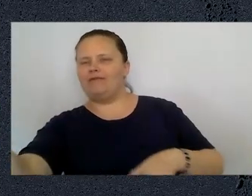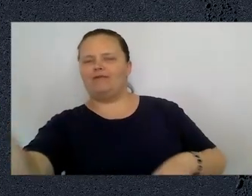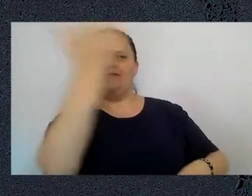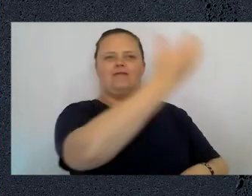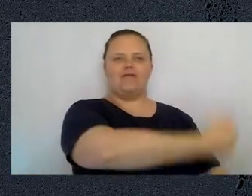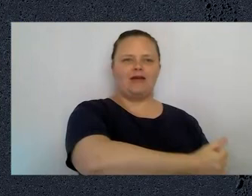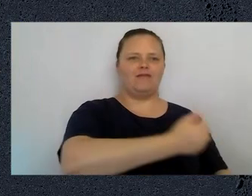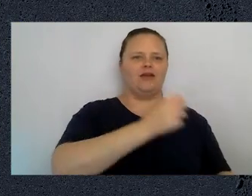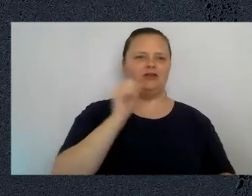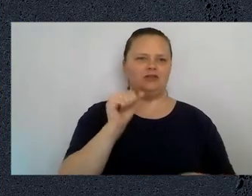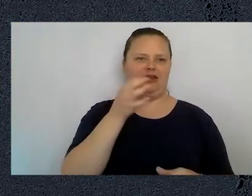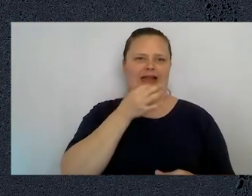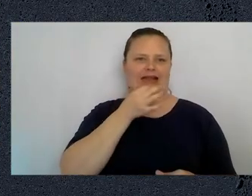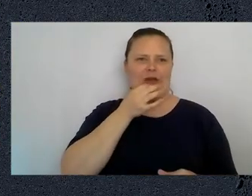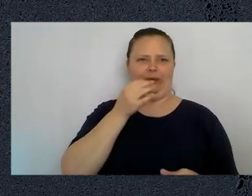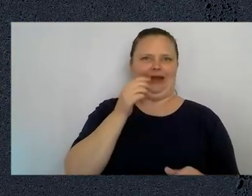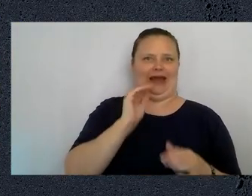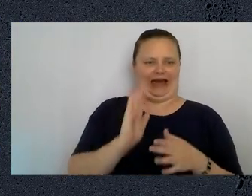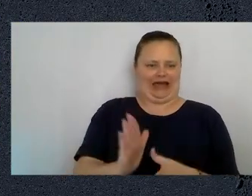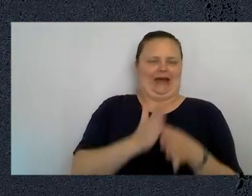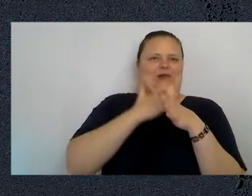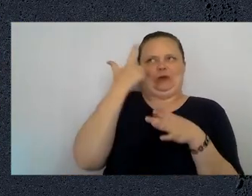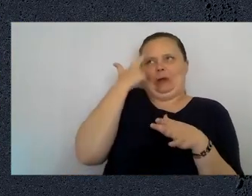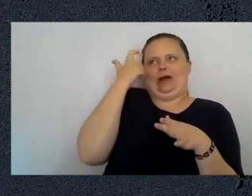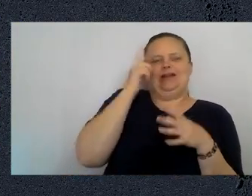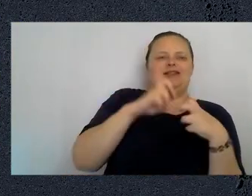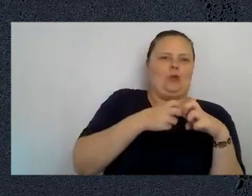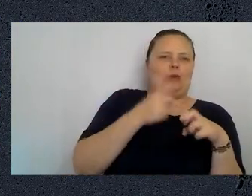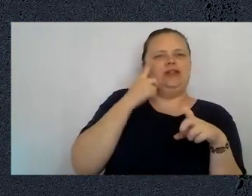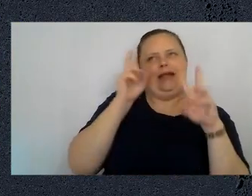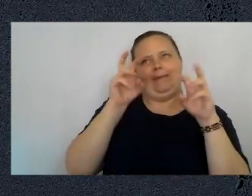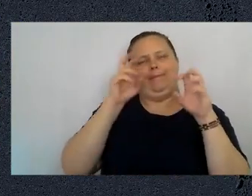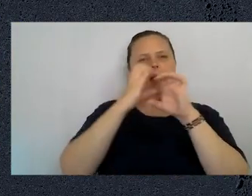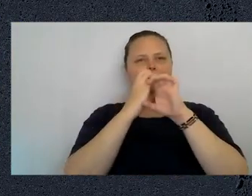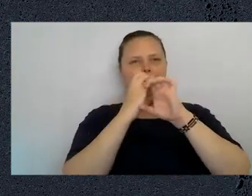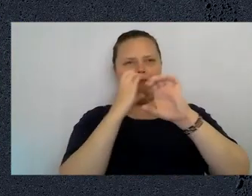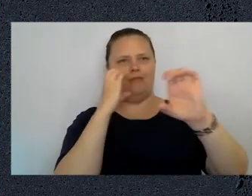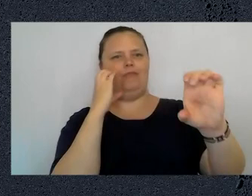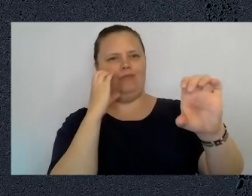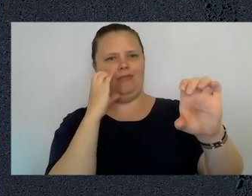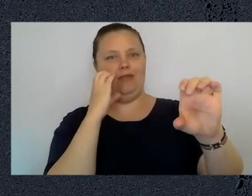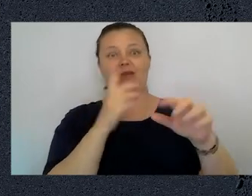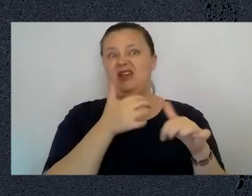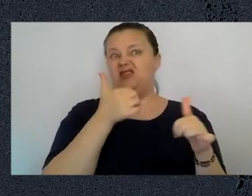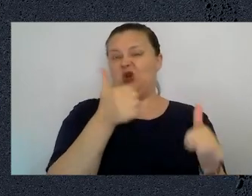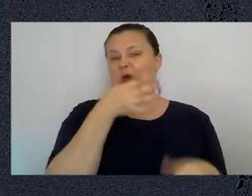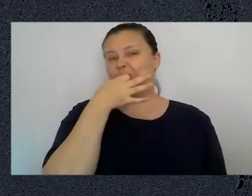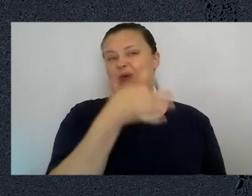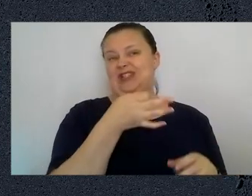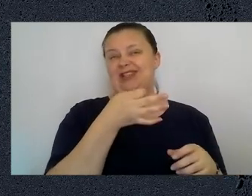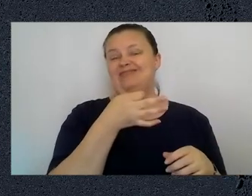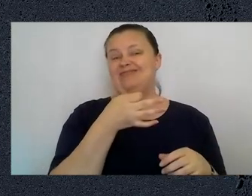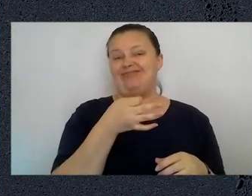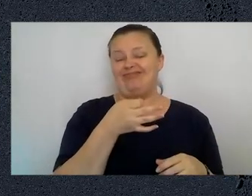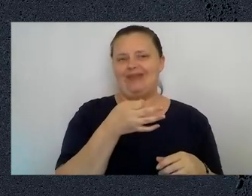initial hypothesis that's the problem, really, in terms of seeing the pipeline. Mm-hmm. And maybe that's a really good call to arms to start thinking about how